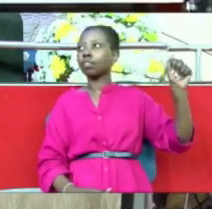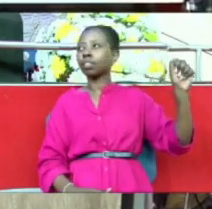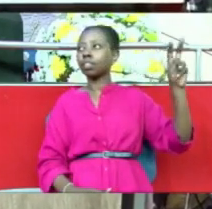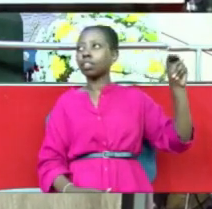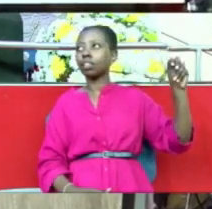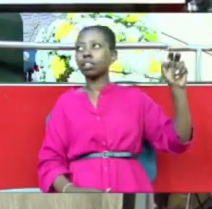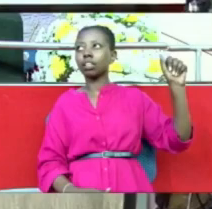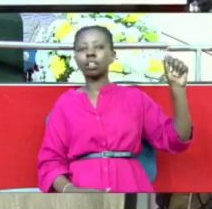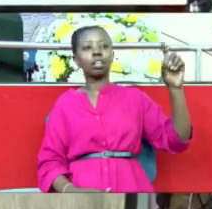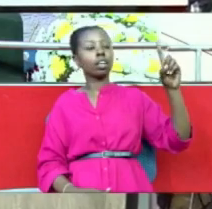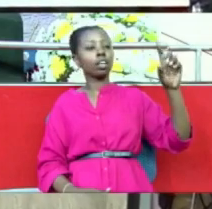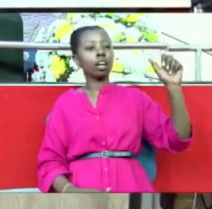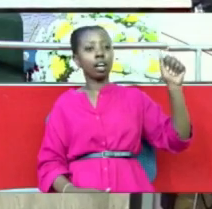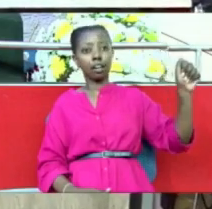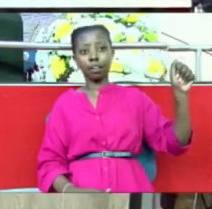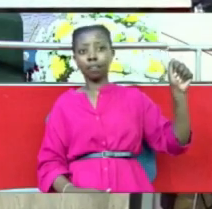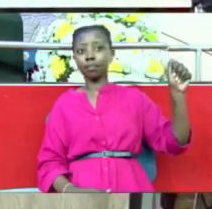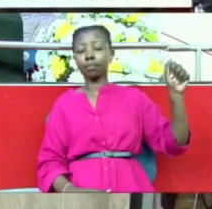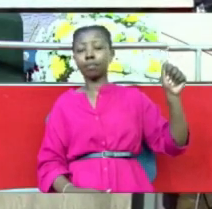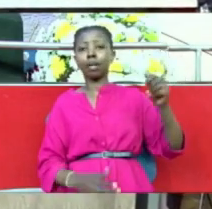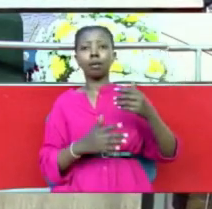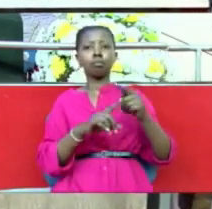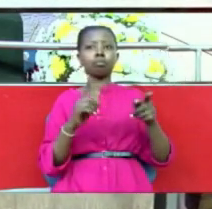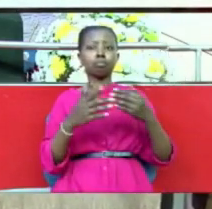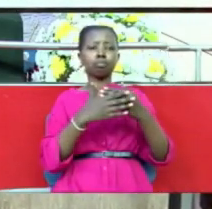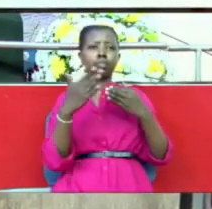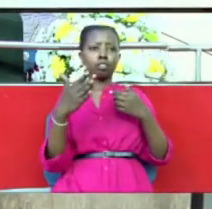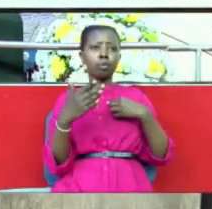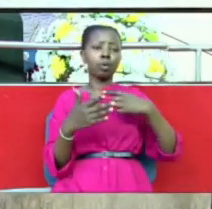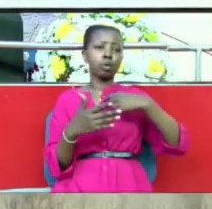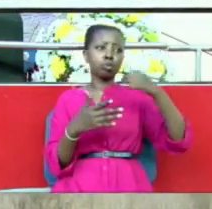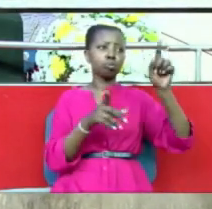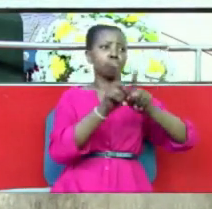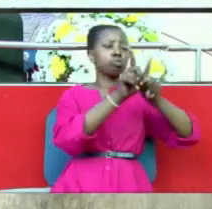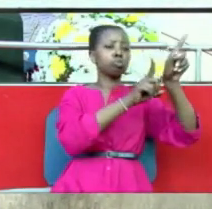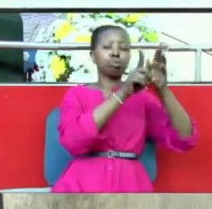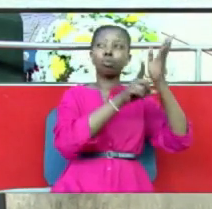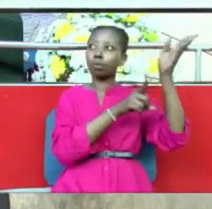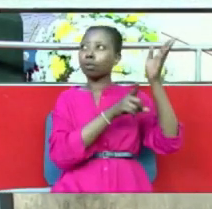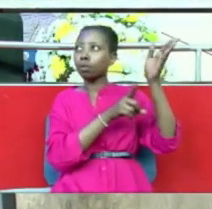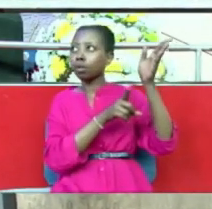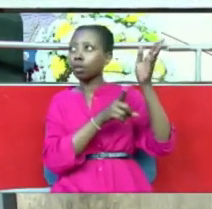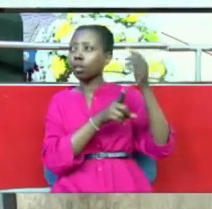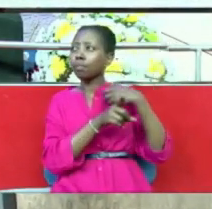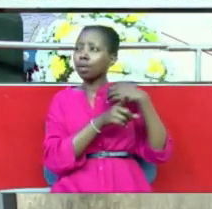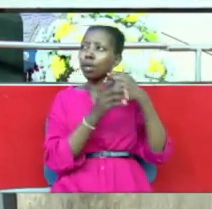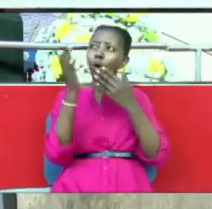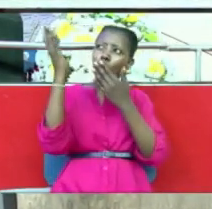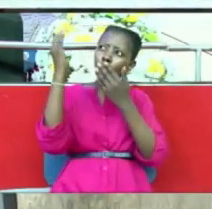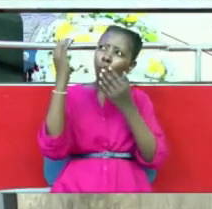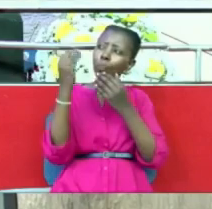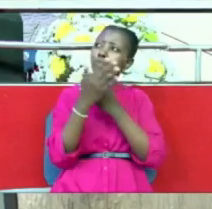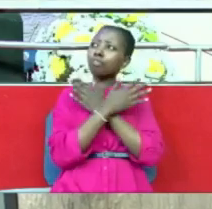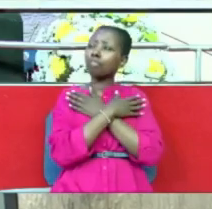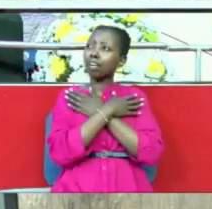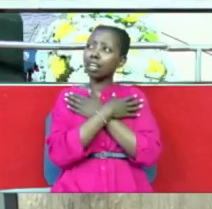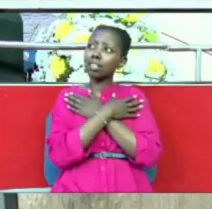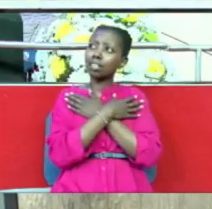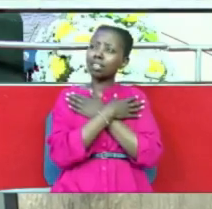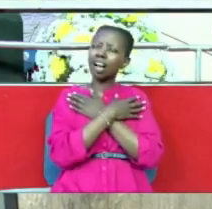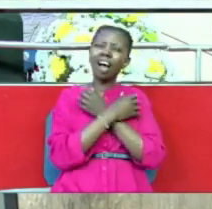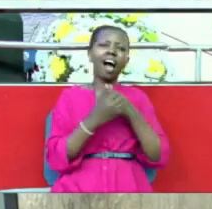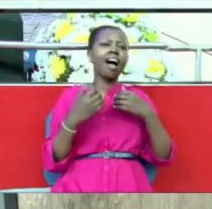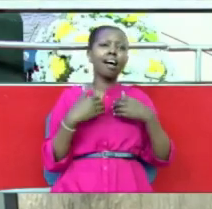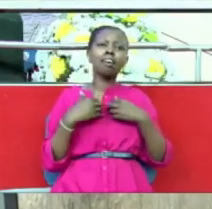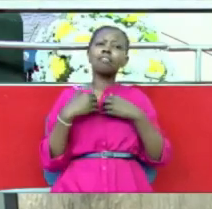But before I went, lakini kabla niende, and I hope my friends, because I have many friends,